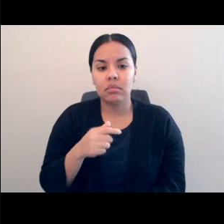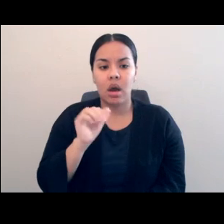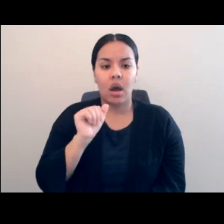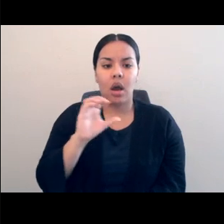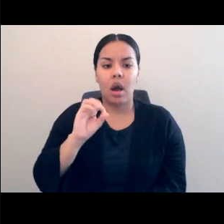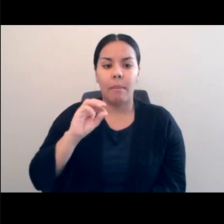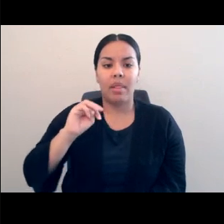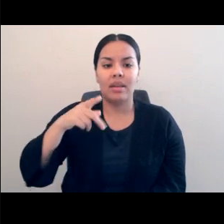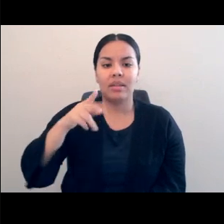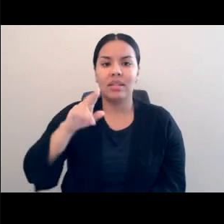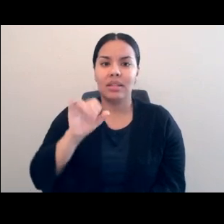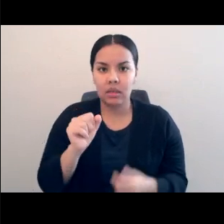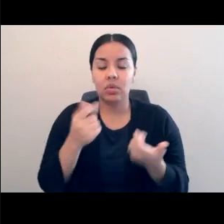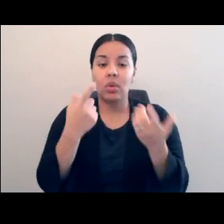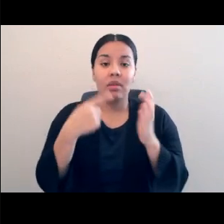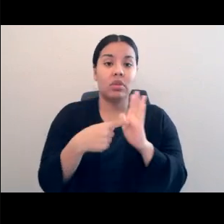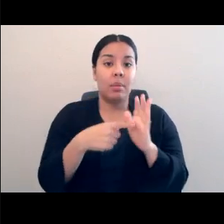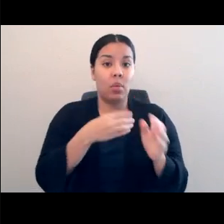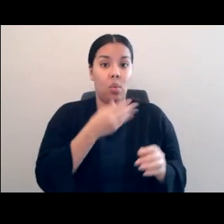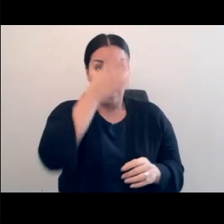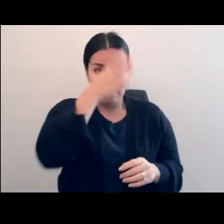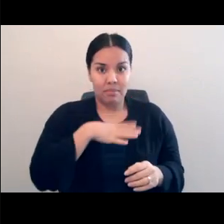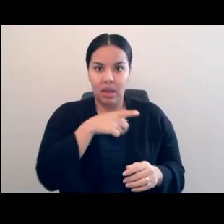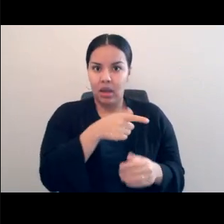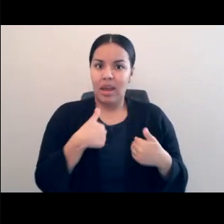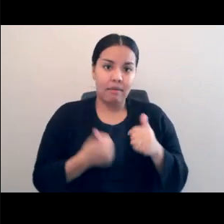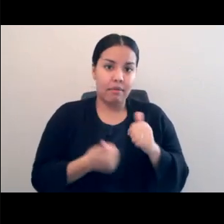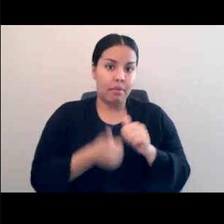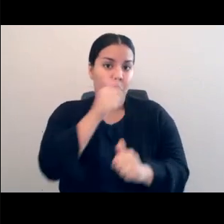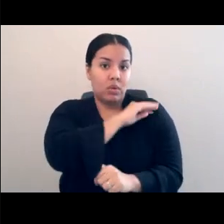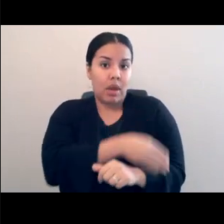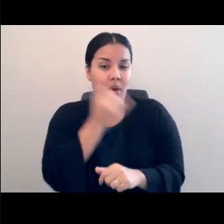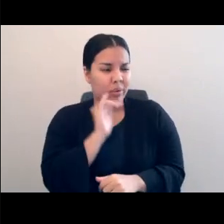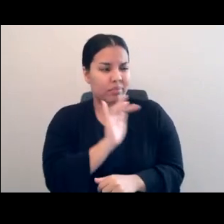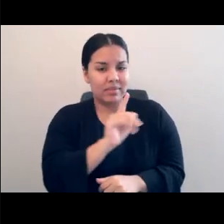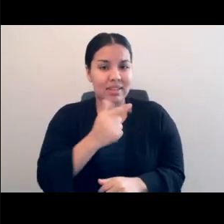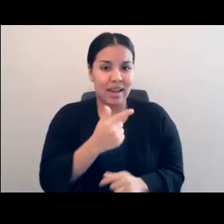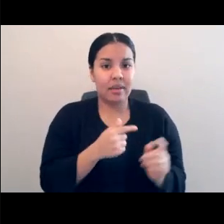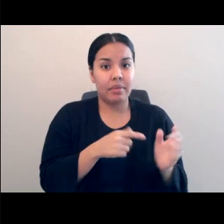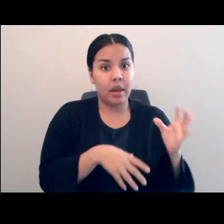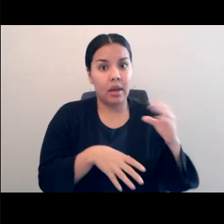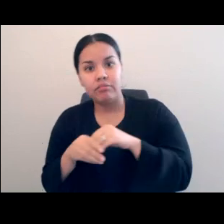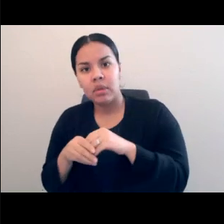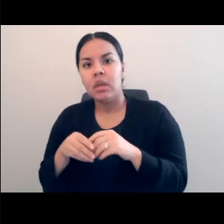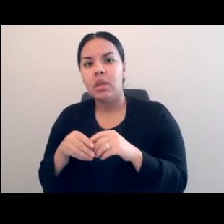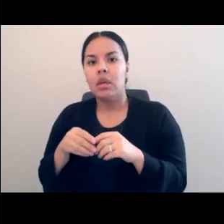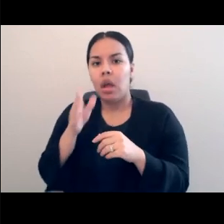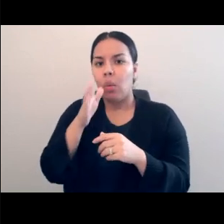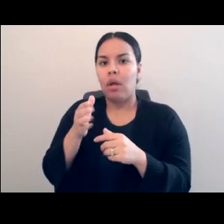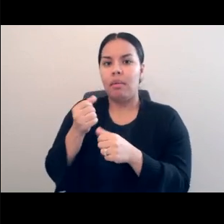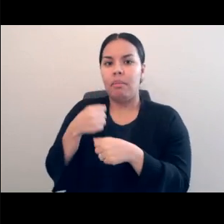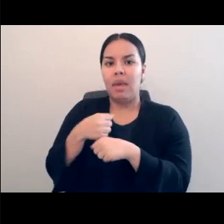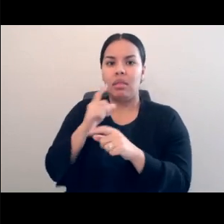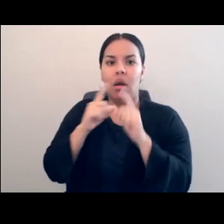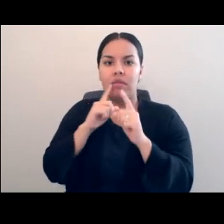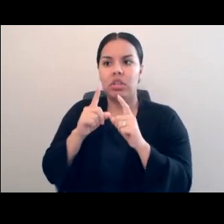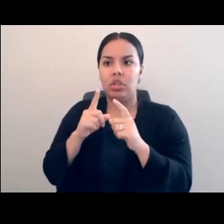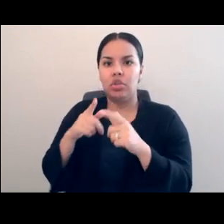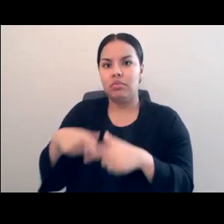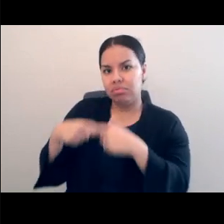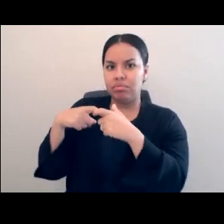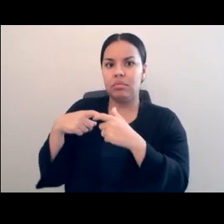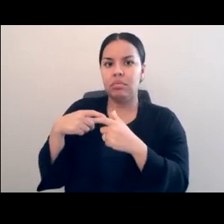the most power, right? So if you tag them in, sometimes it can shut down the conversation. The person will say, oh yeah, you're right, and it's